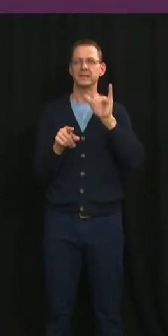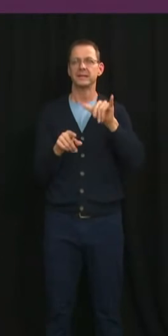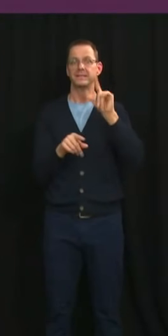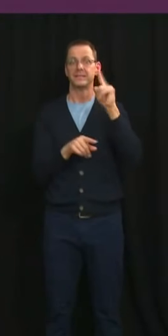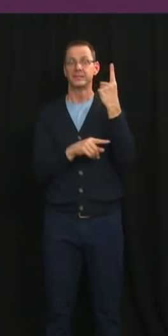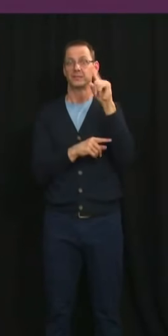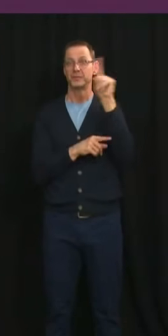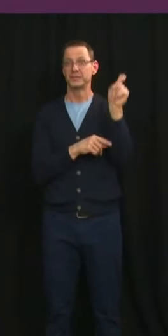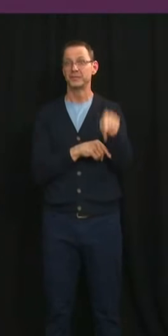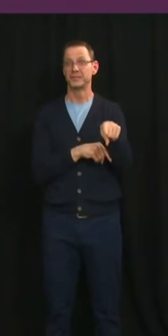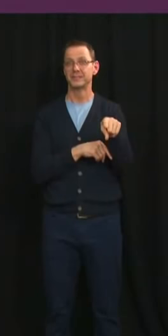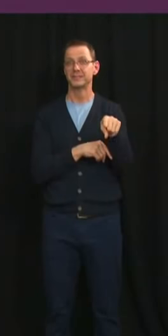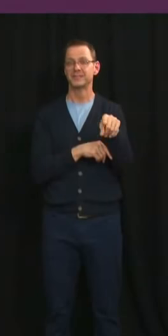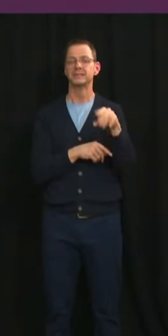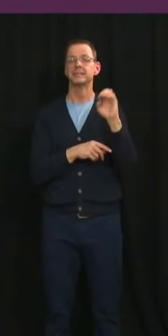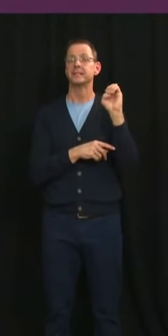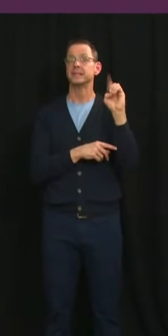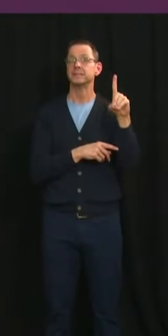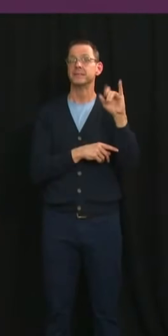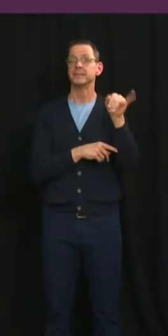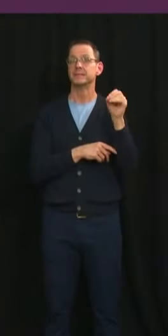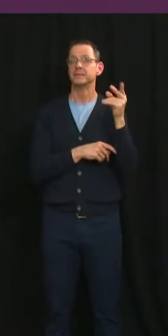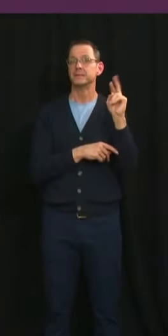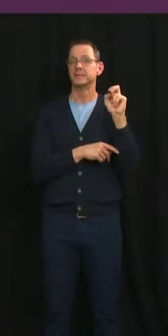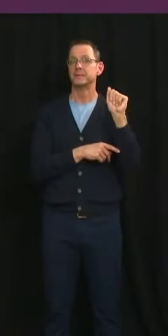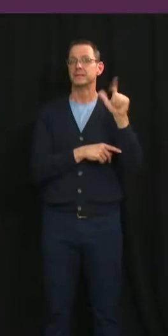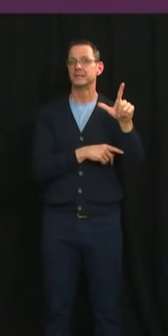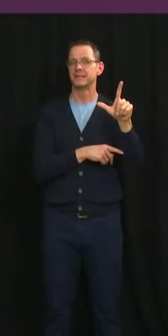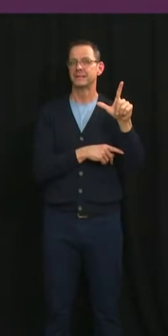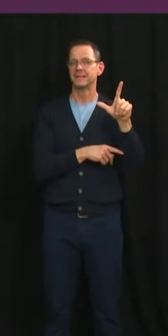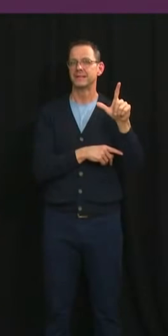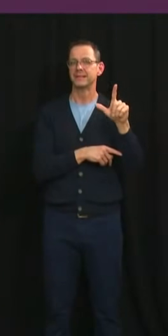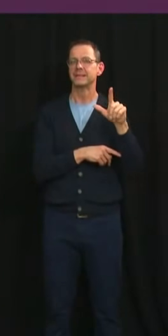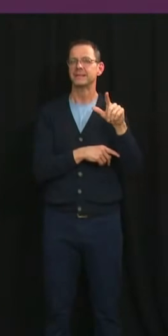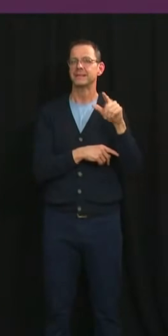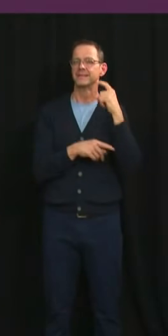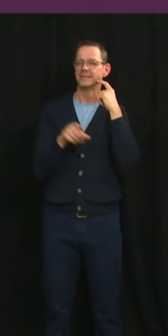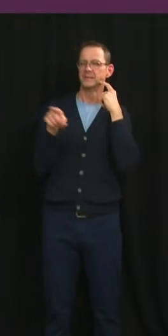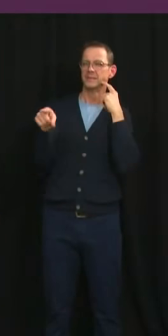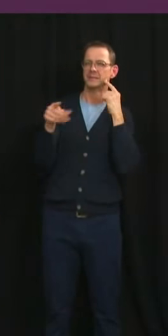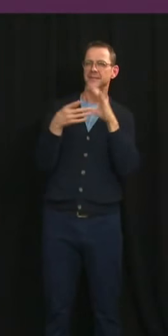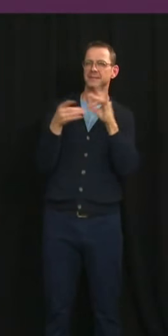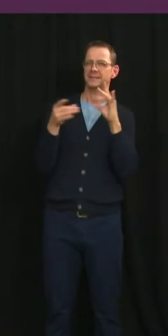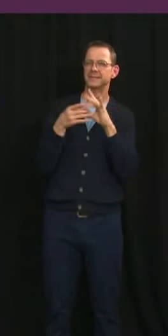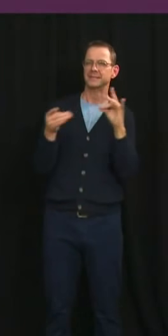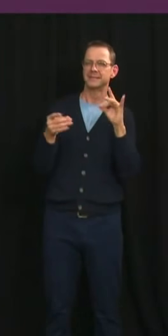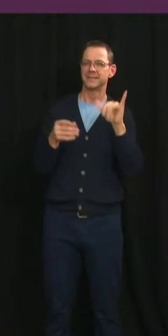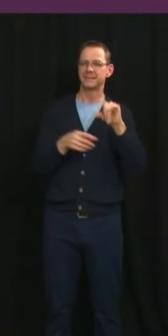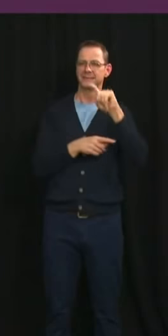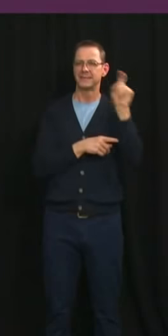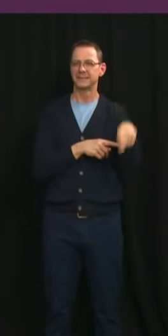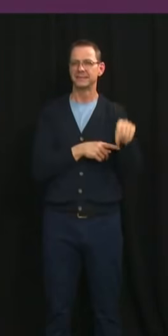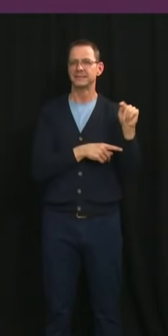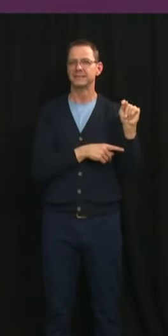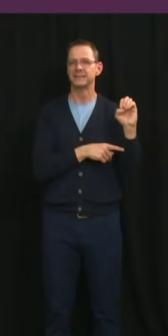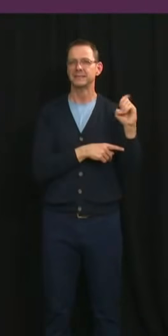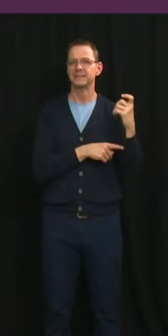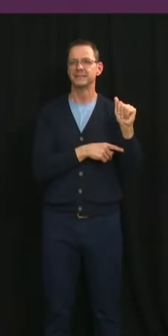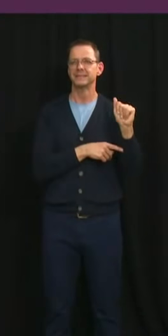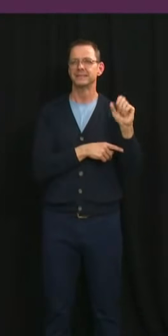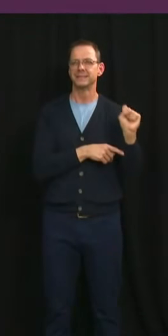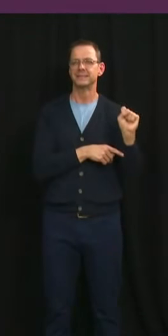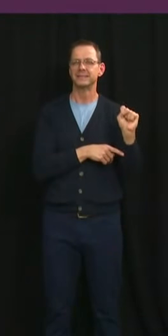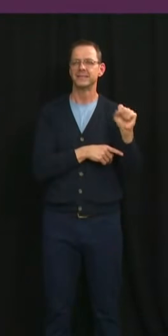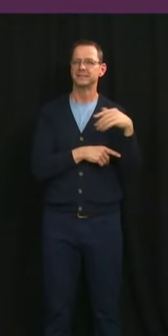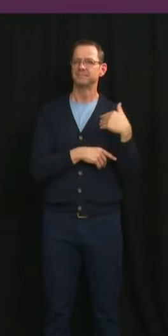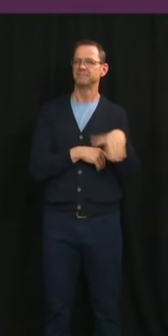that's an interesting case study, if you will. But David, I'm constantly scouring kind of jurisdictional